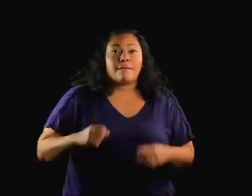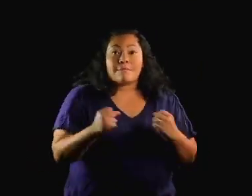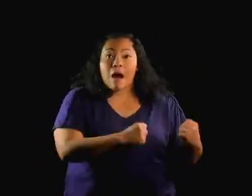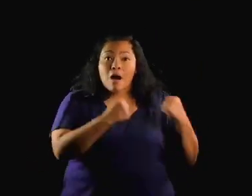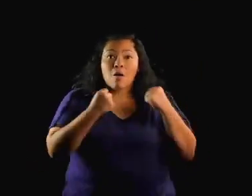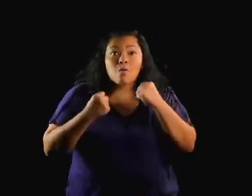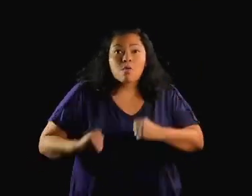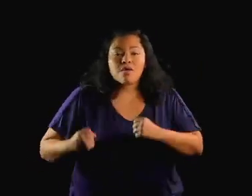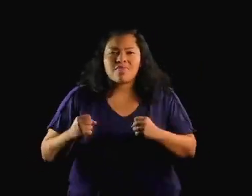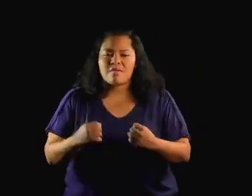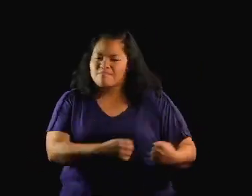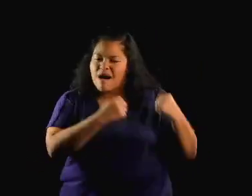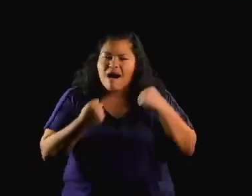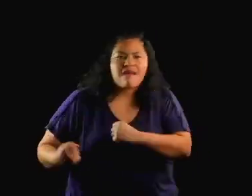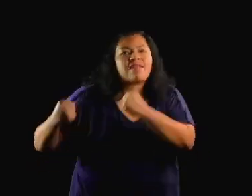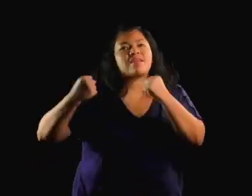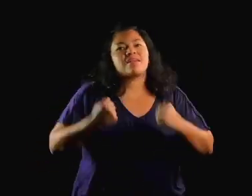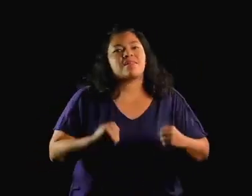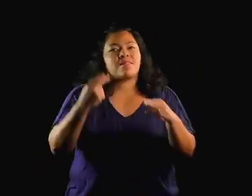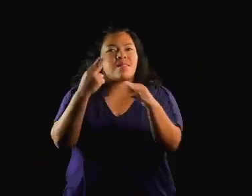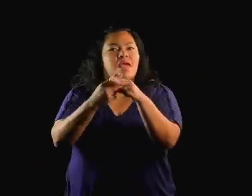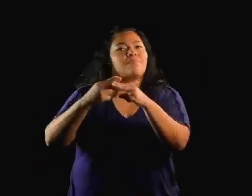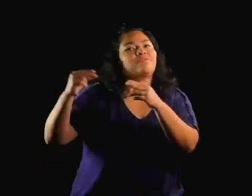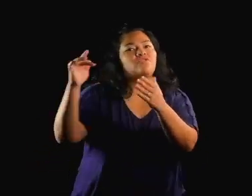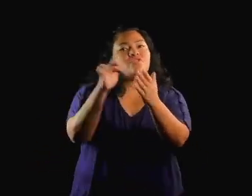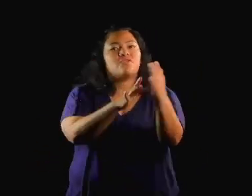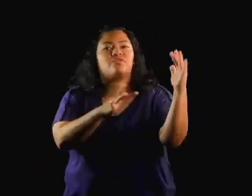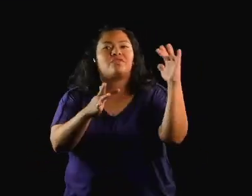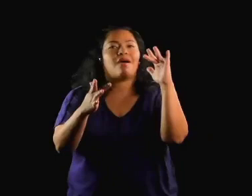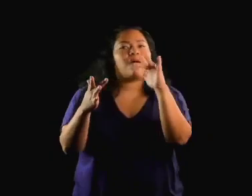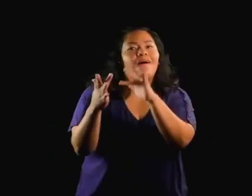There's power in the mighty name of